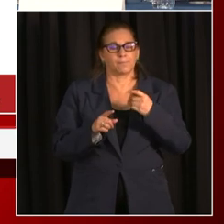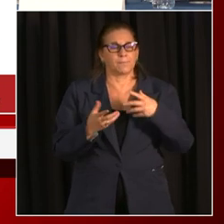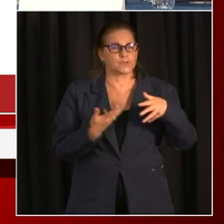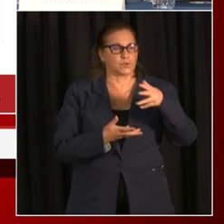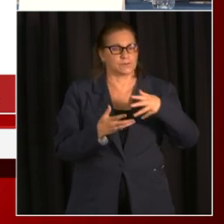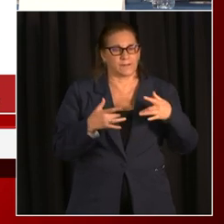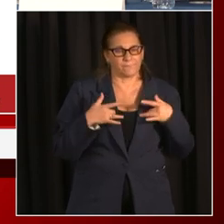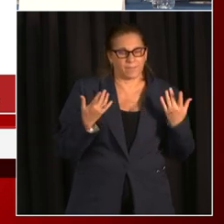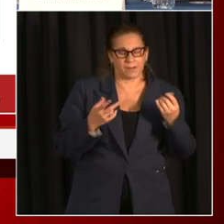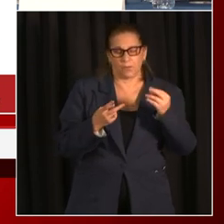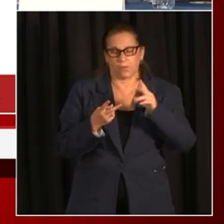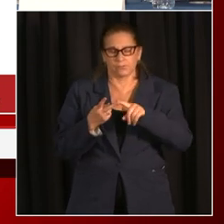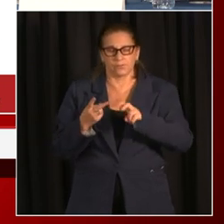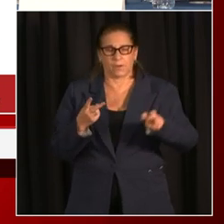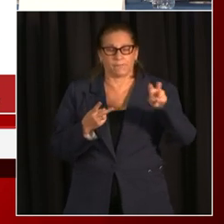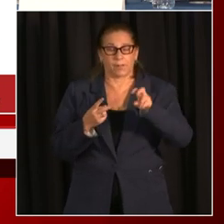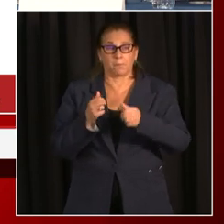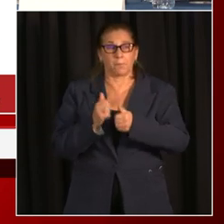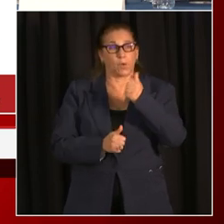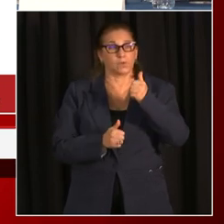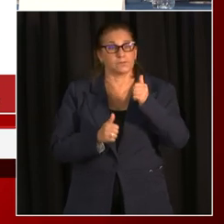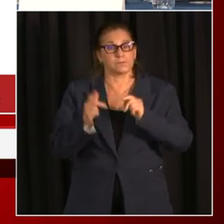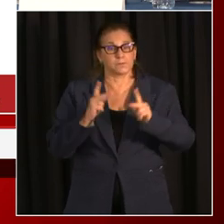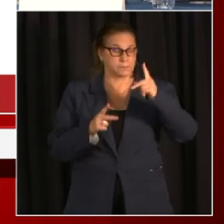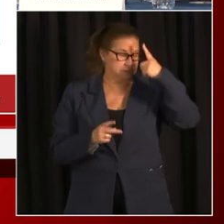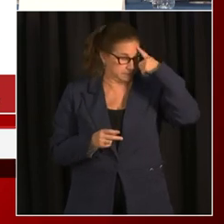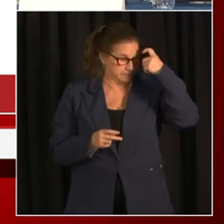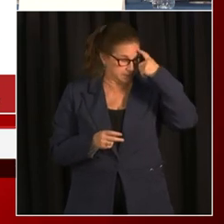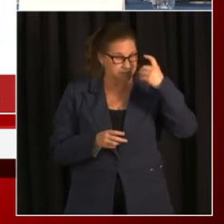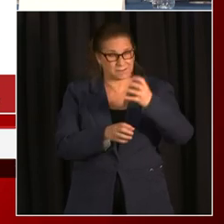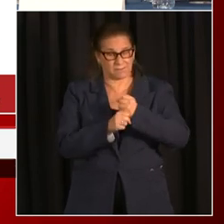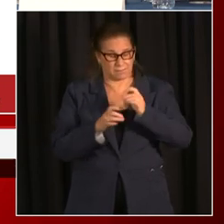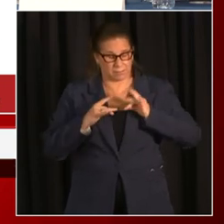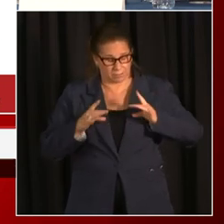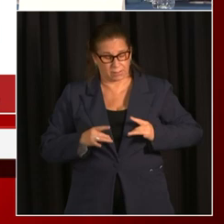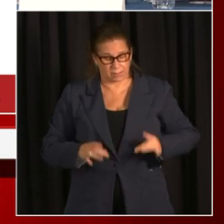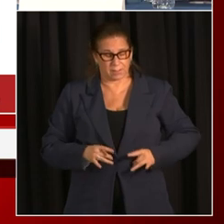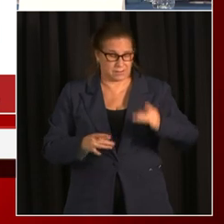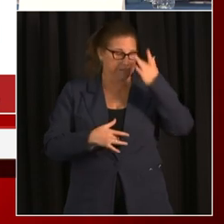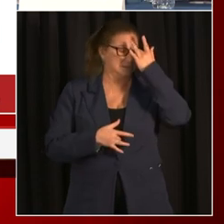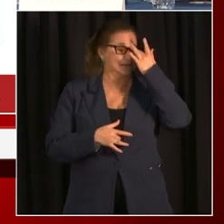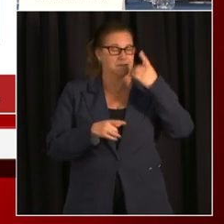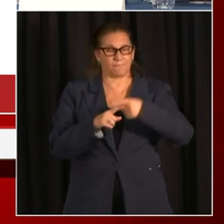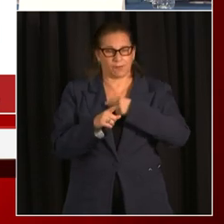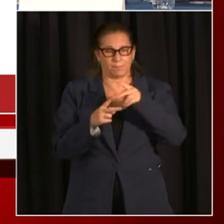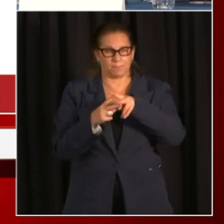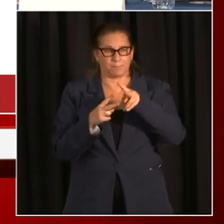travel. And social events and travel is still a higher contributor